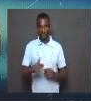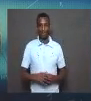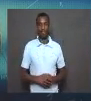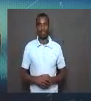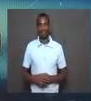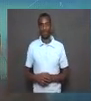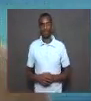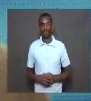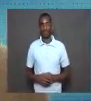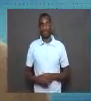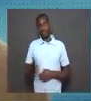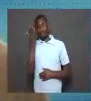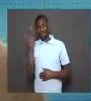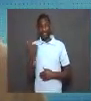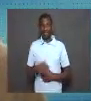thermodynamics.